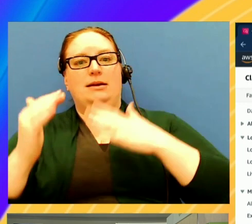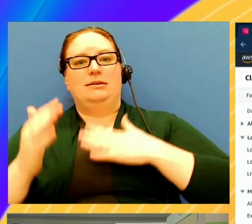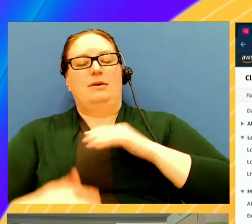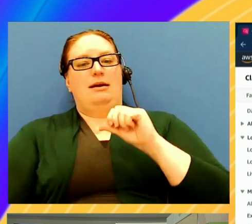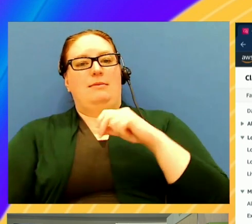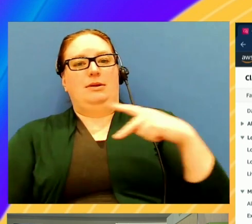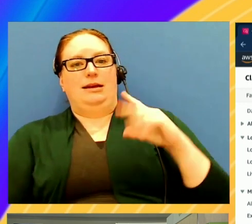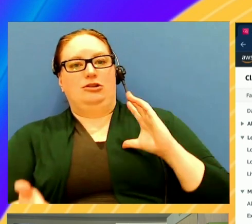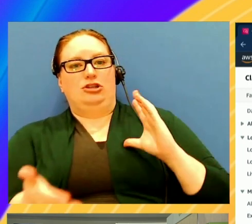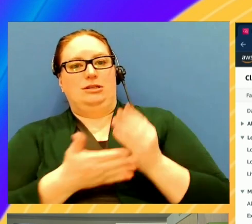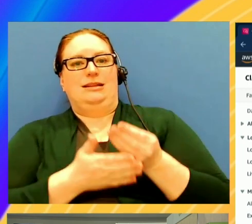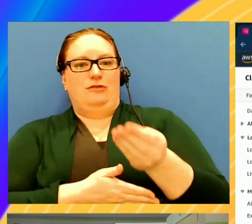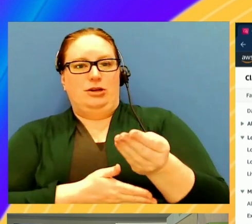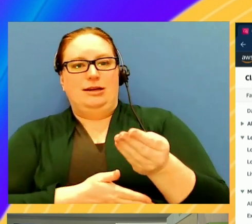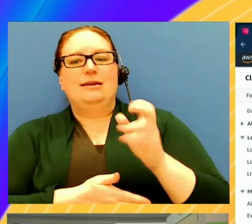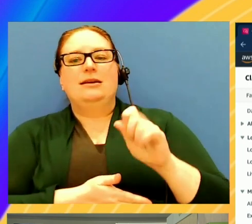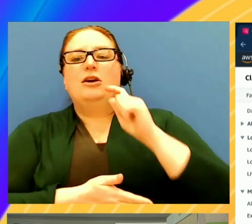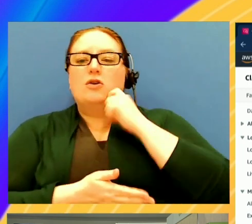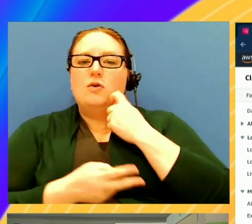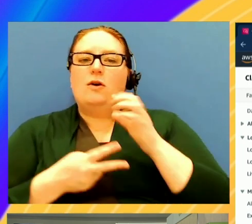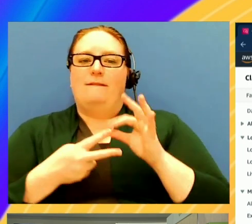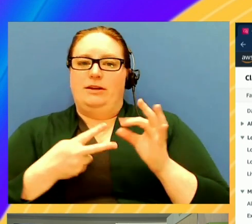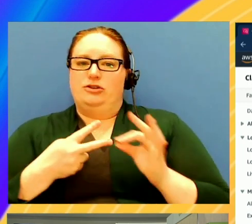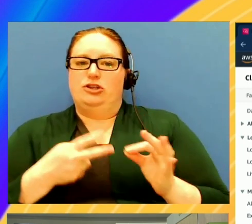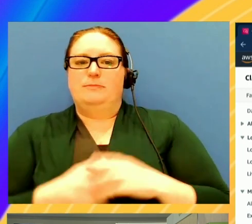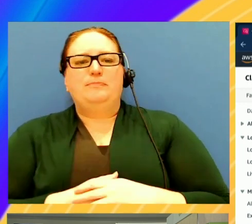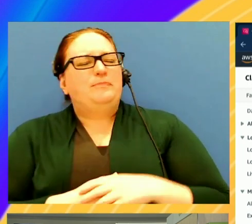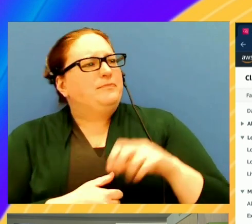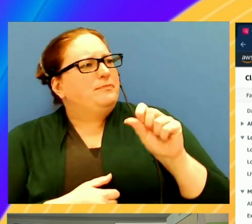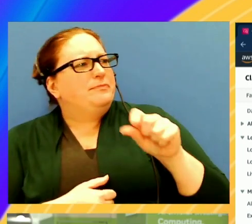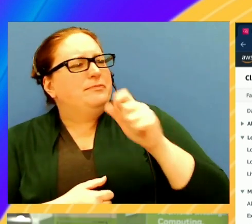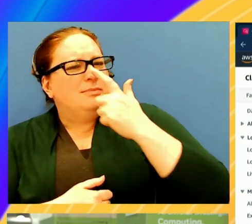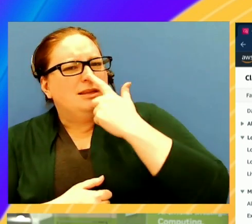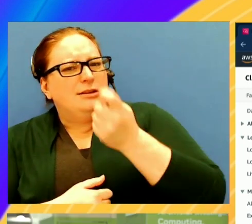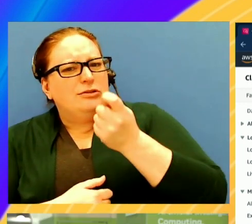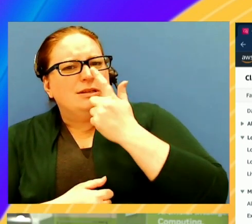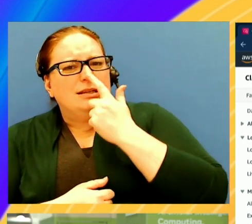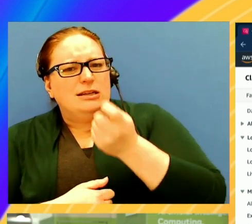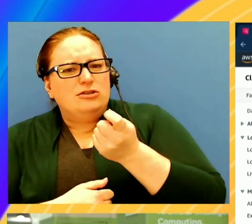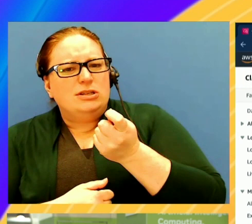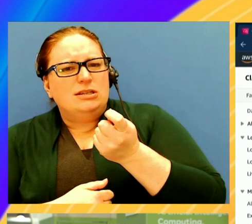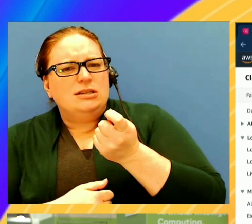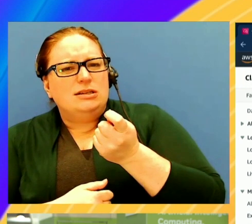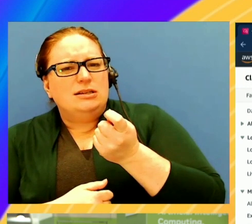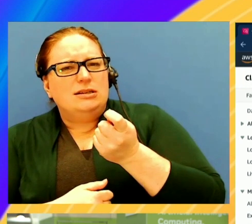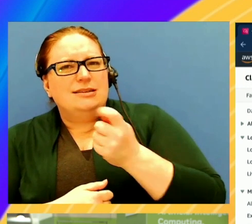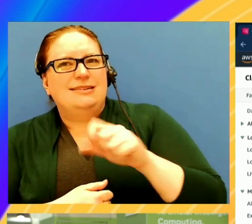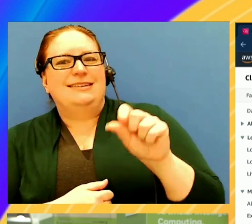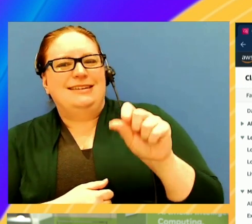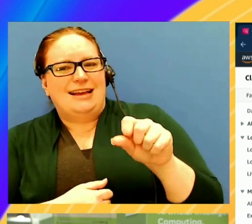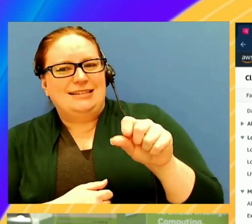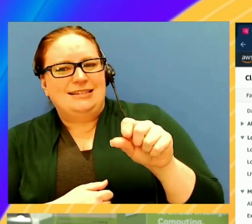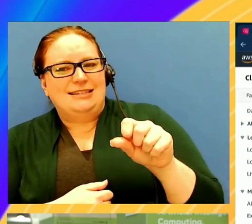is a cool feature in this capability. Yeah, it's interesting because, yes, you can